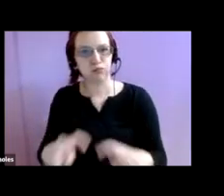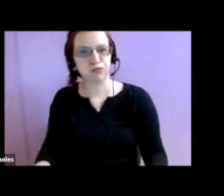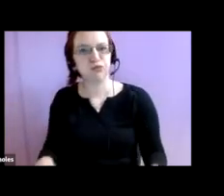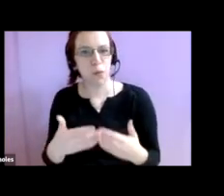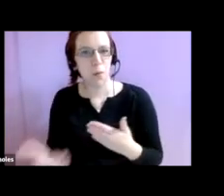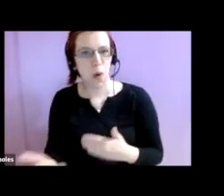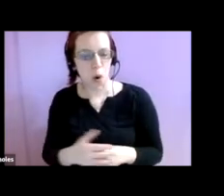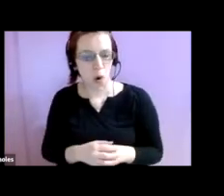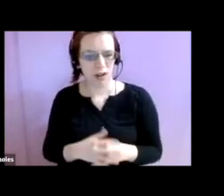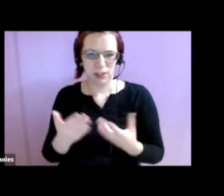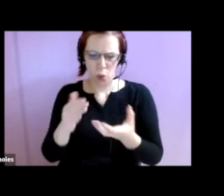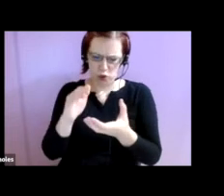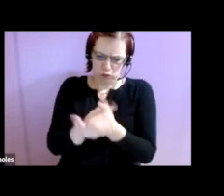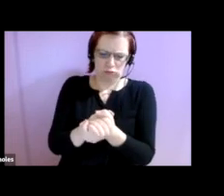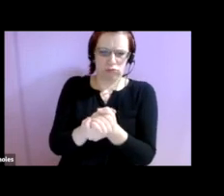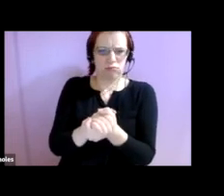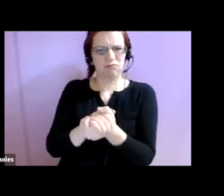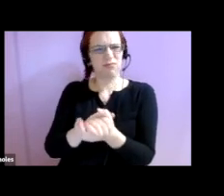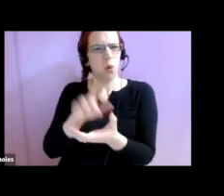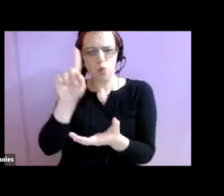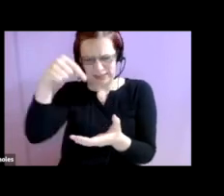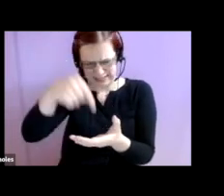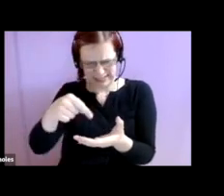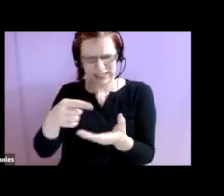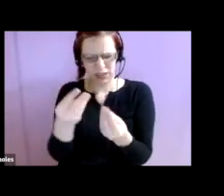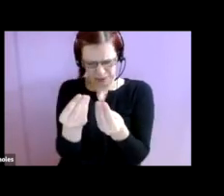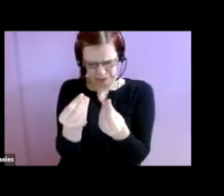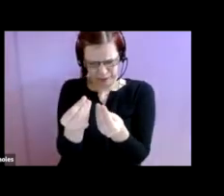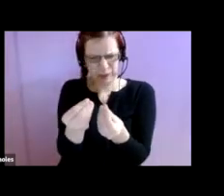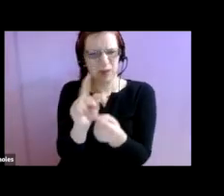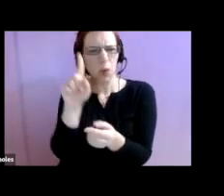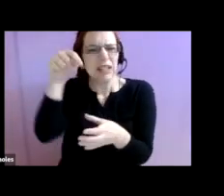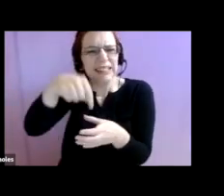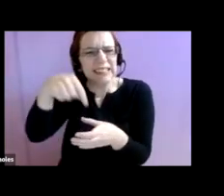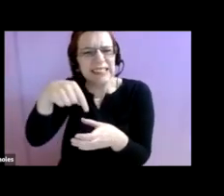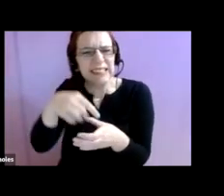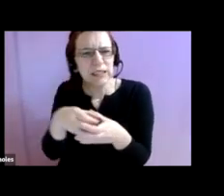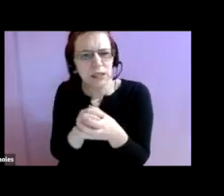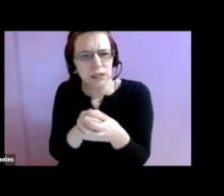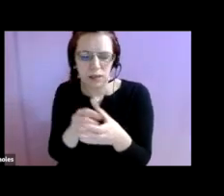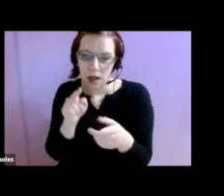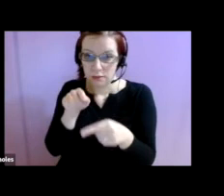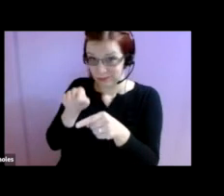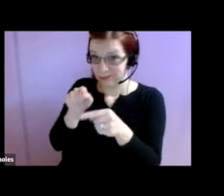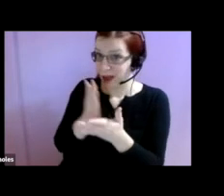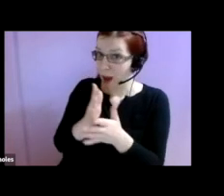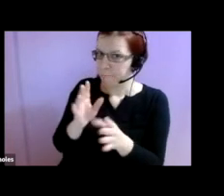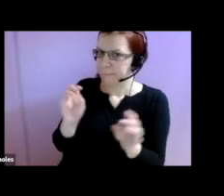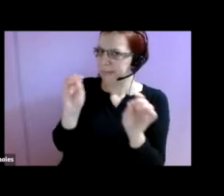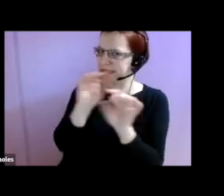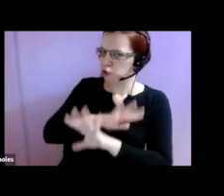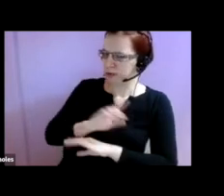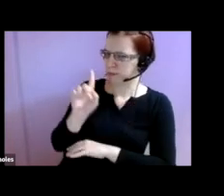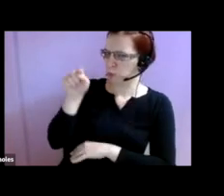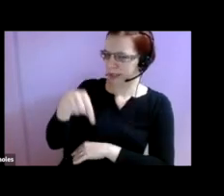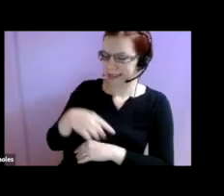Understanding what neutron stars are actually made of, what really is the material in there. They're quite mysterious objects.